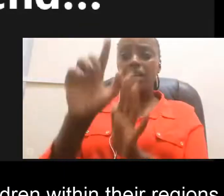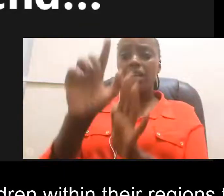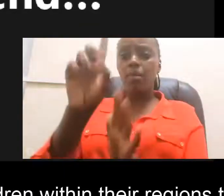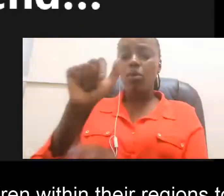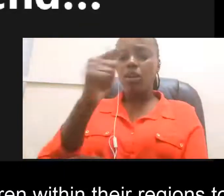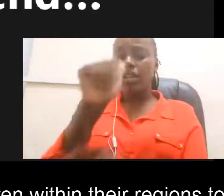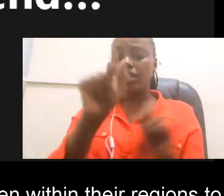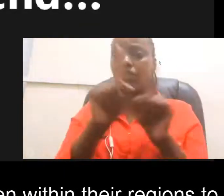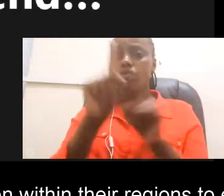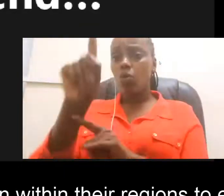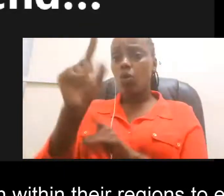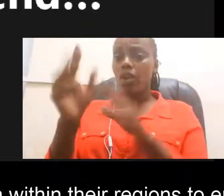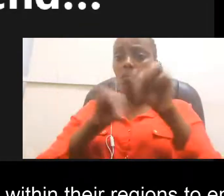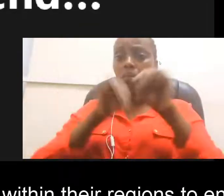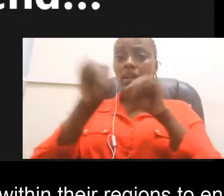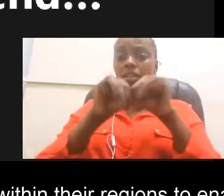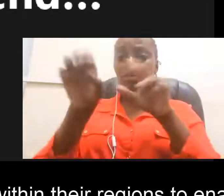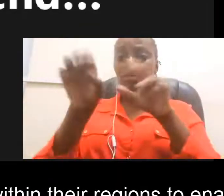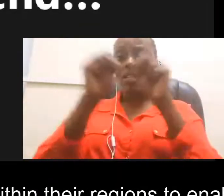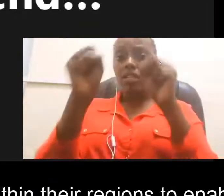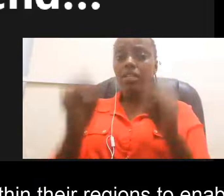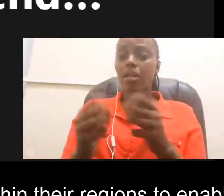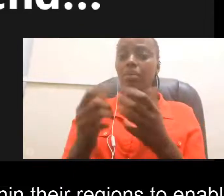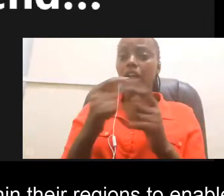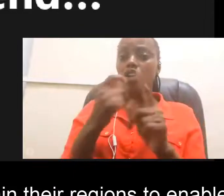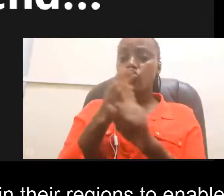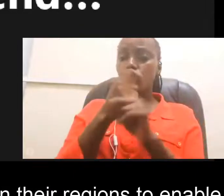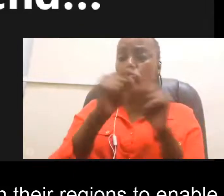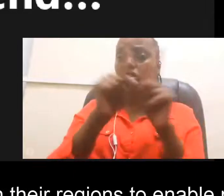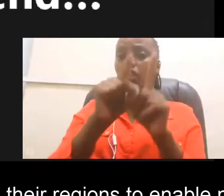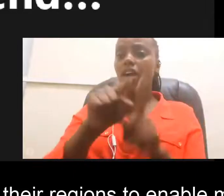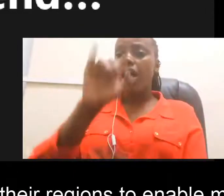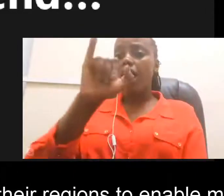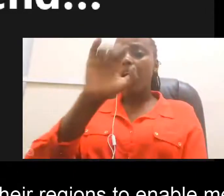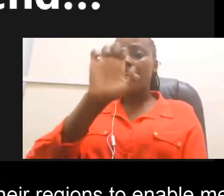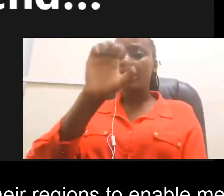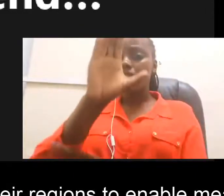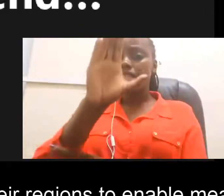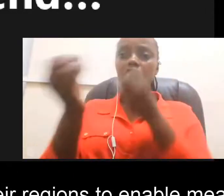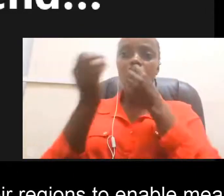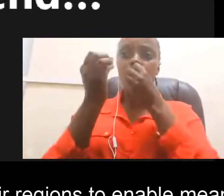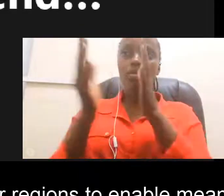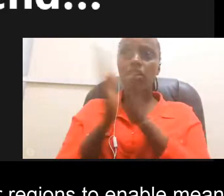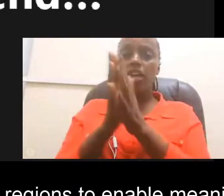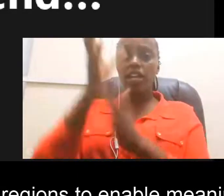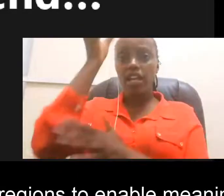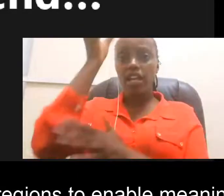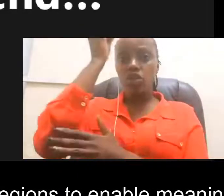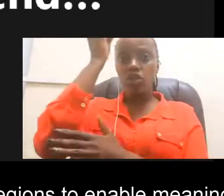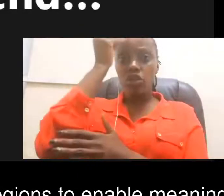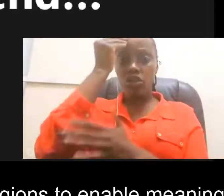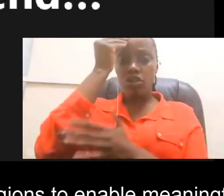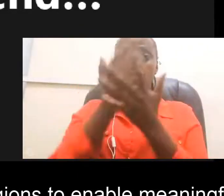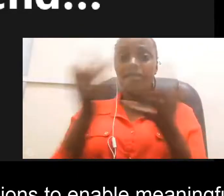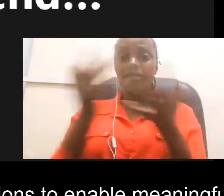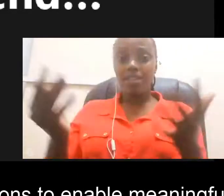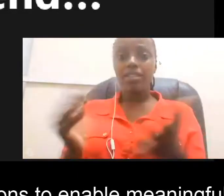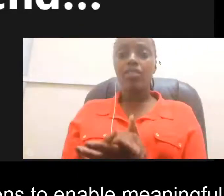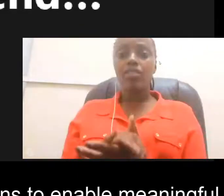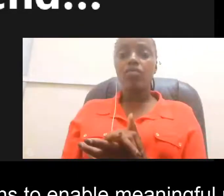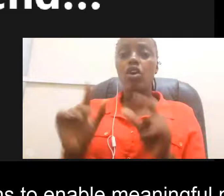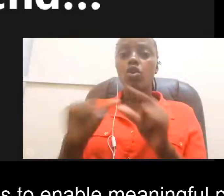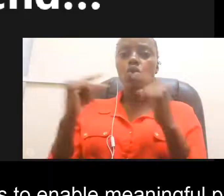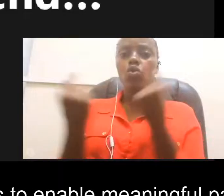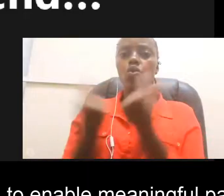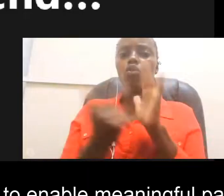management tools, plus IEC, the information and education materials. So groups like Plan and